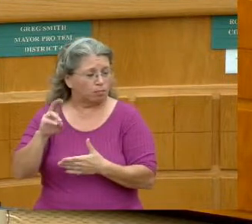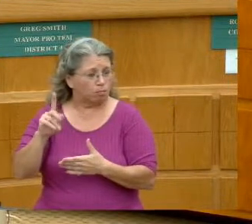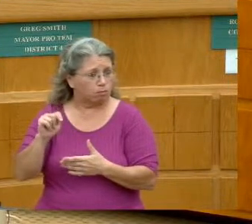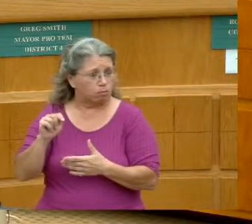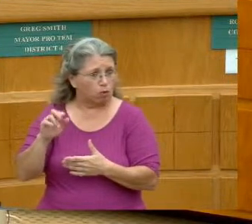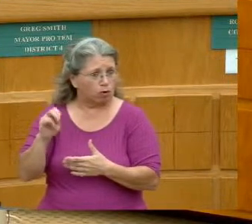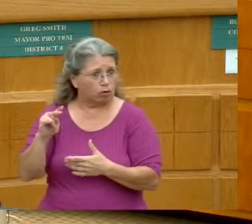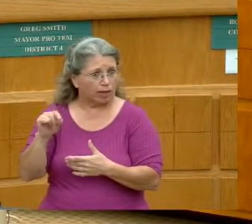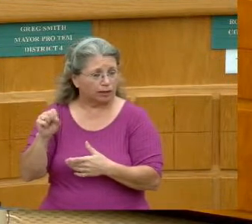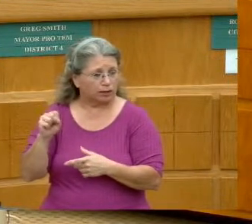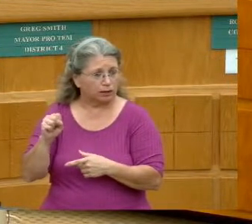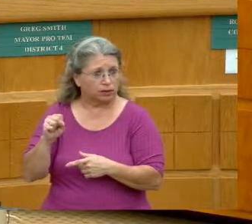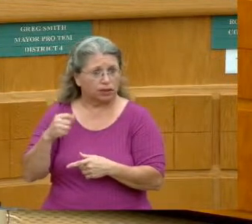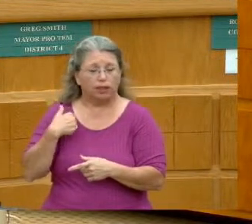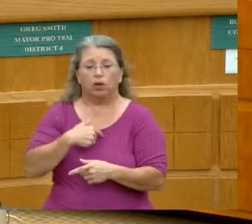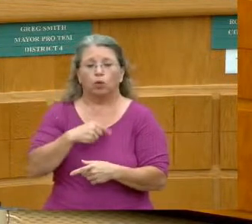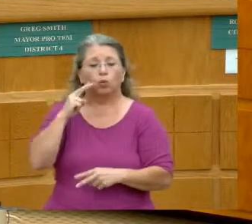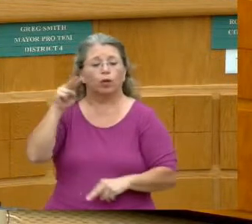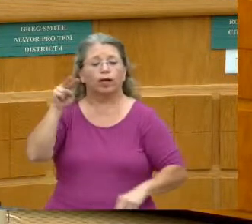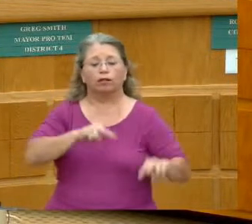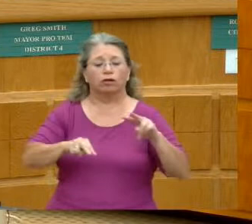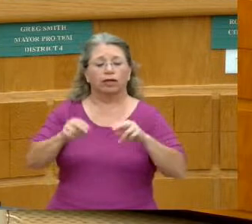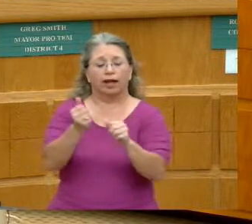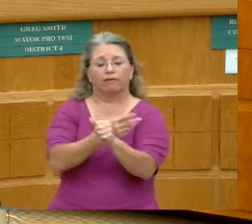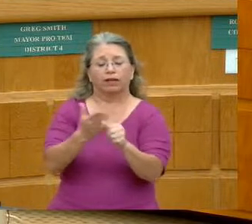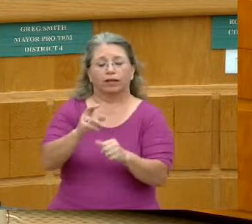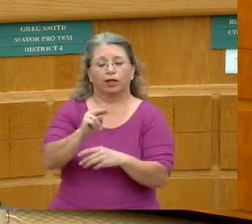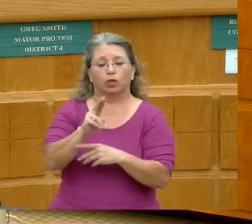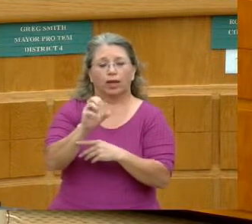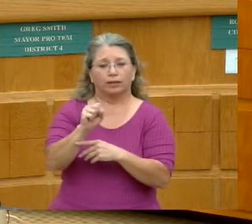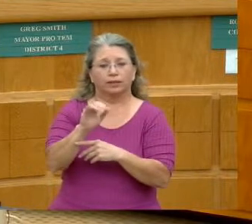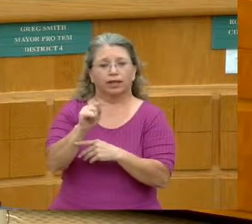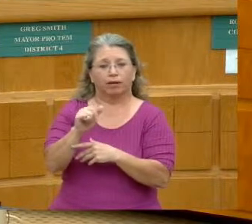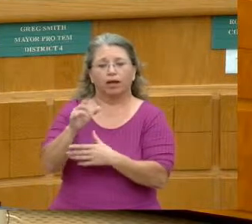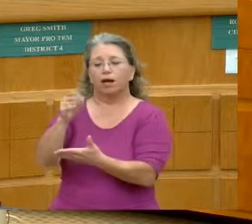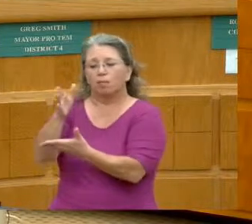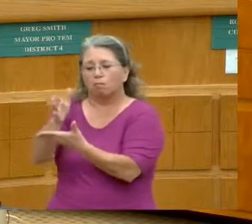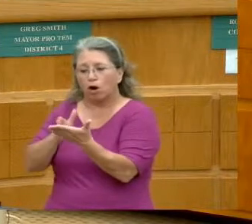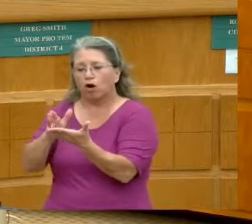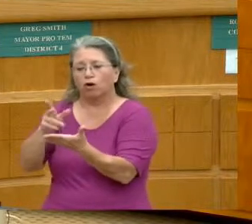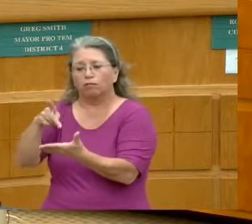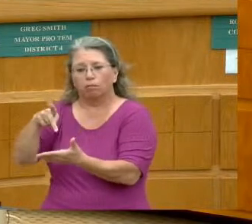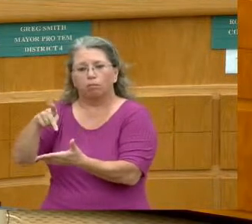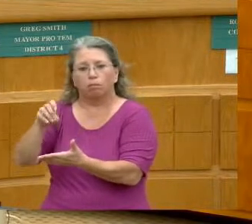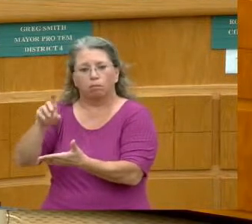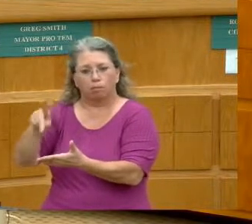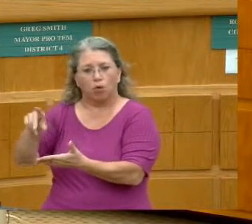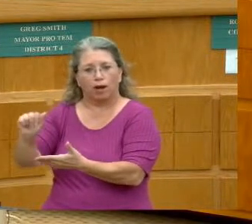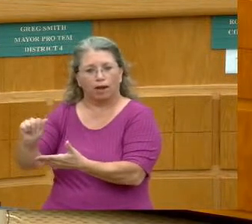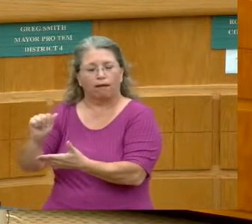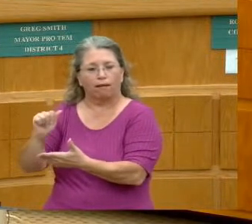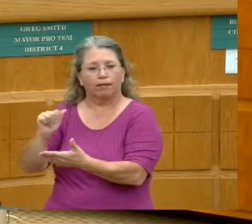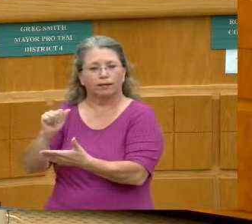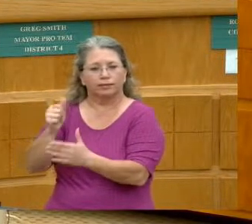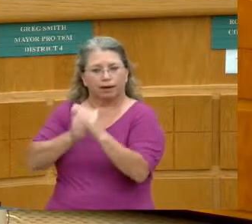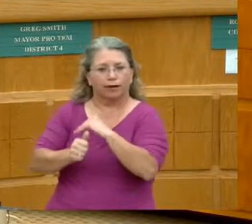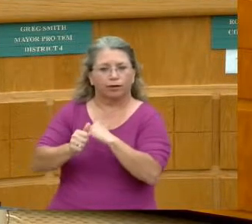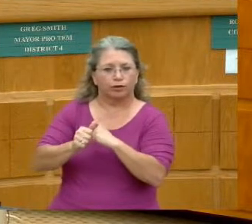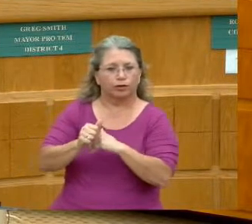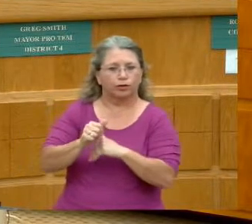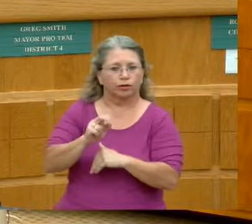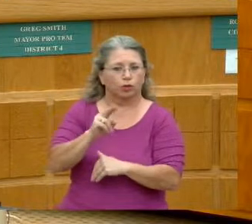look at everything that is Nueces County. Part of Port Aransas is part of Nueces County, so we do look at that.